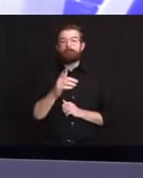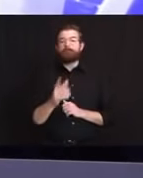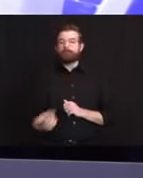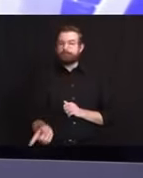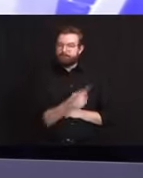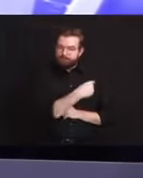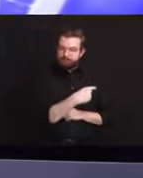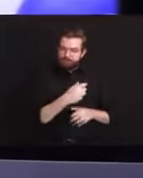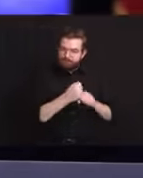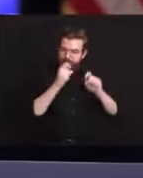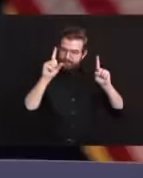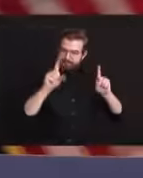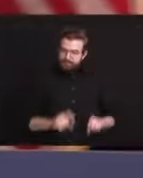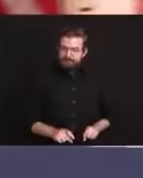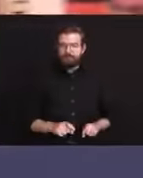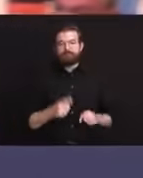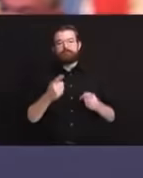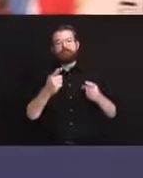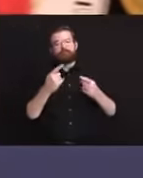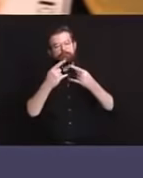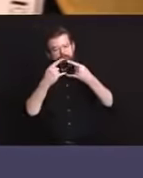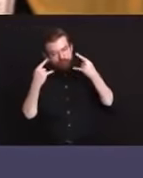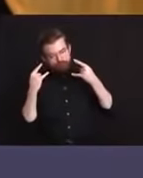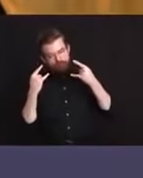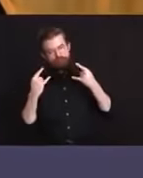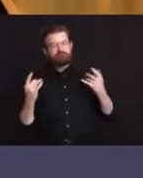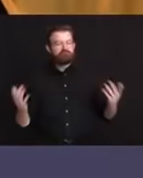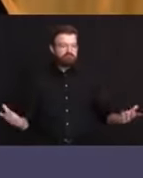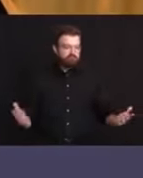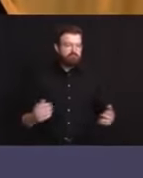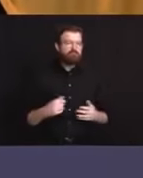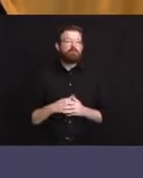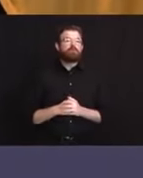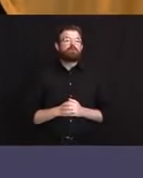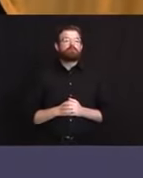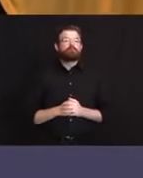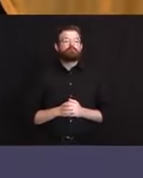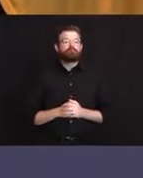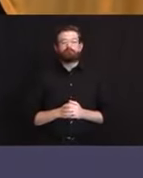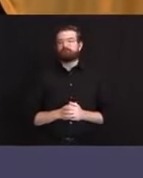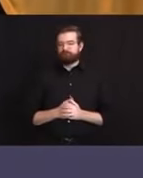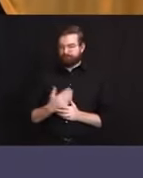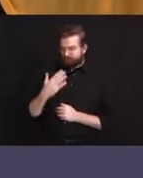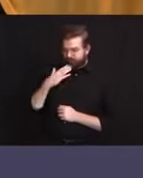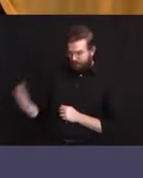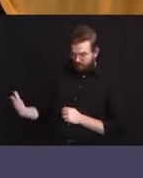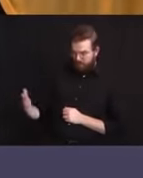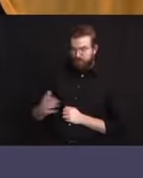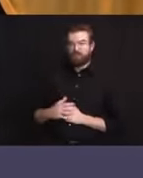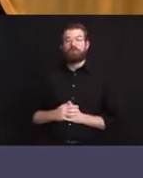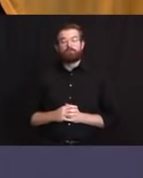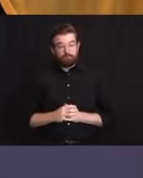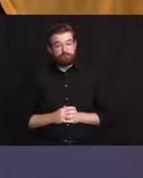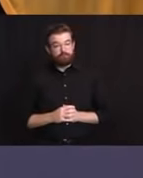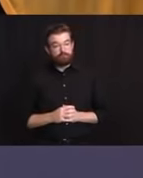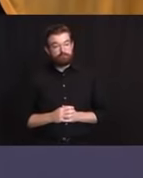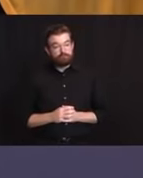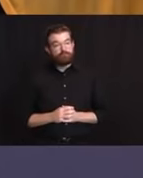you. Judy, thank you. And folks, Judy has